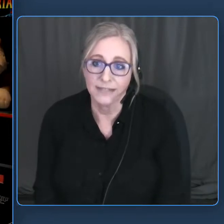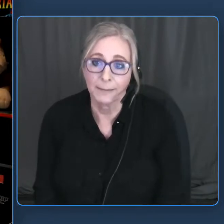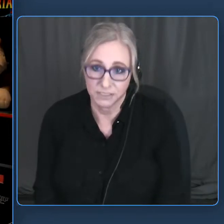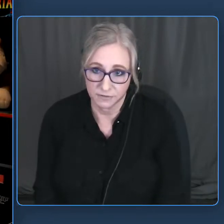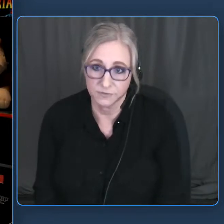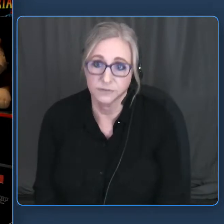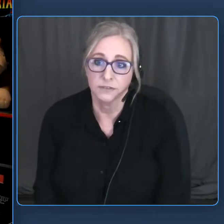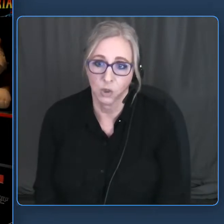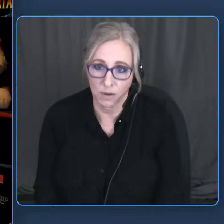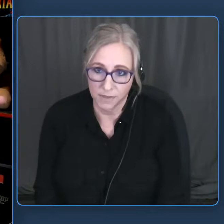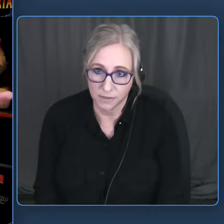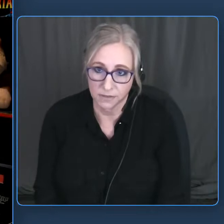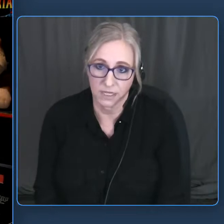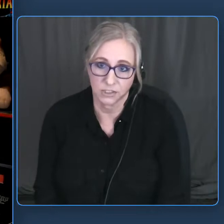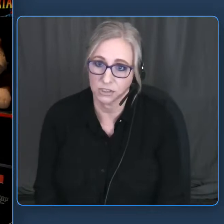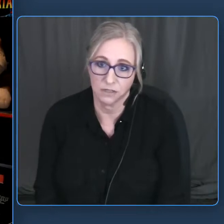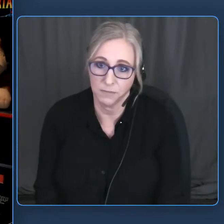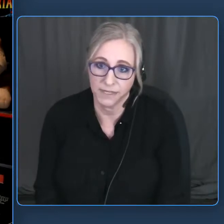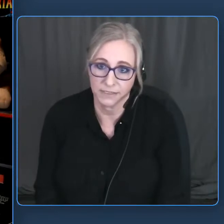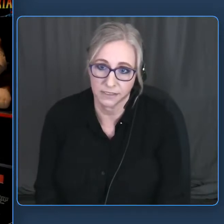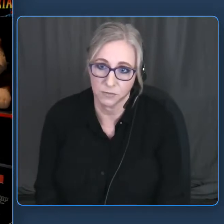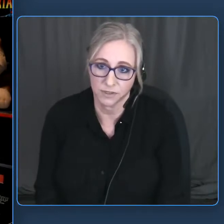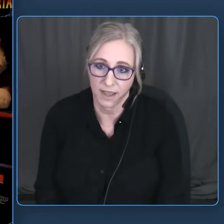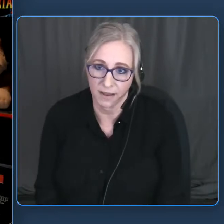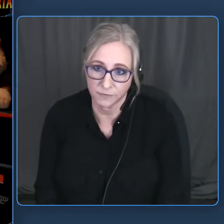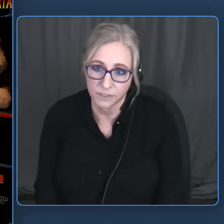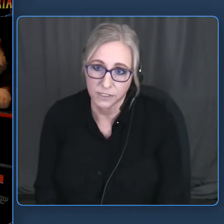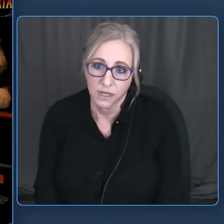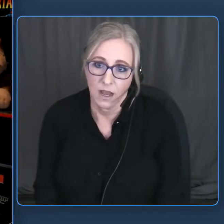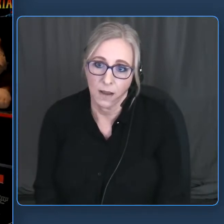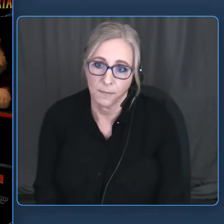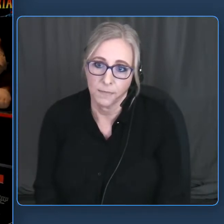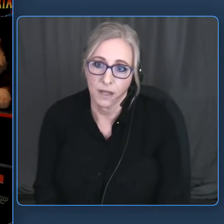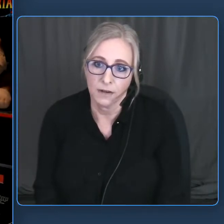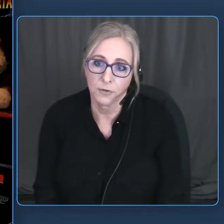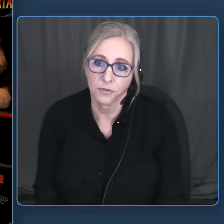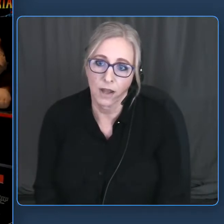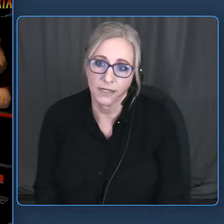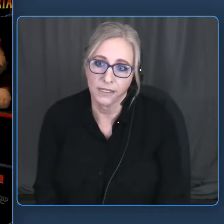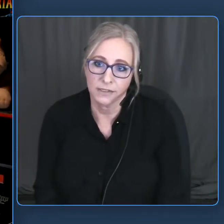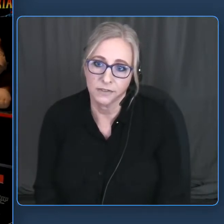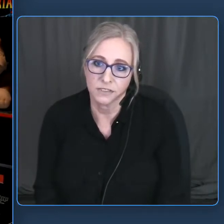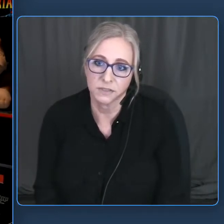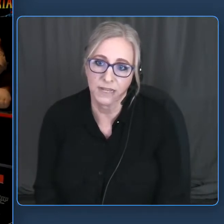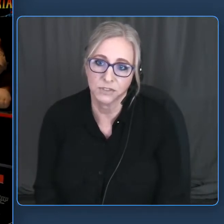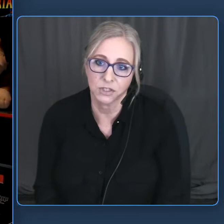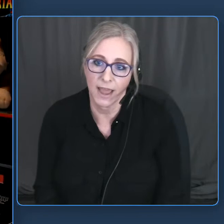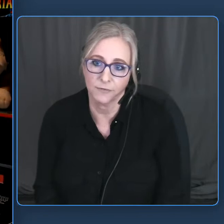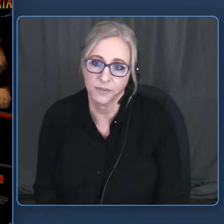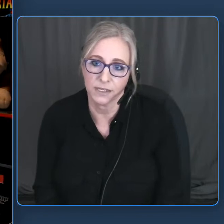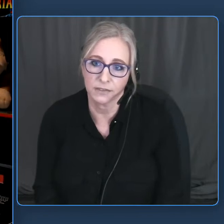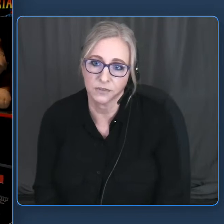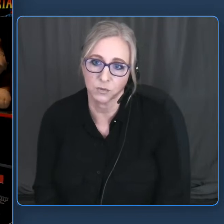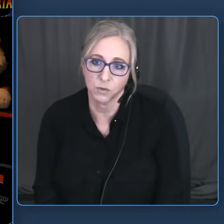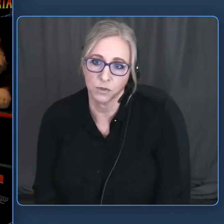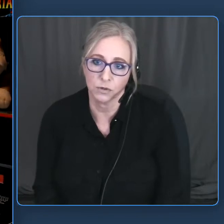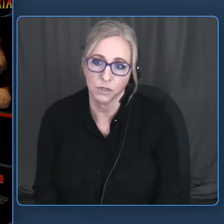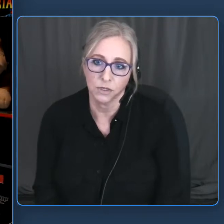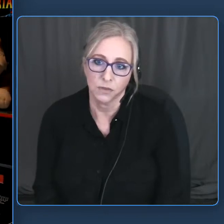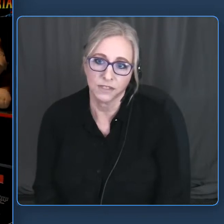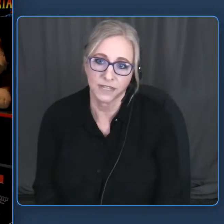for adaptive equipment, it's actually amazing what they have. Another thought is sometimes they'll have